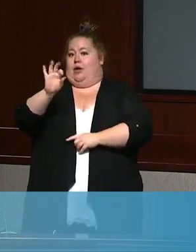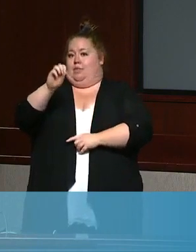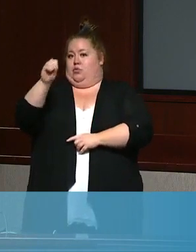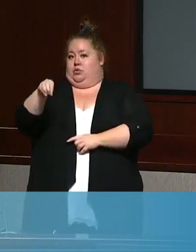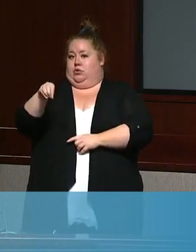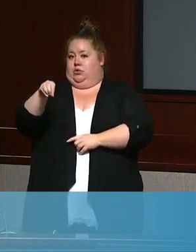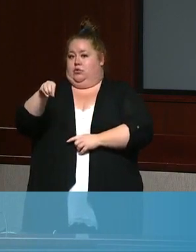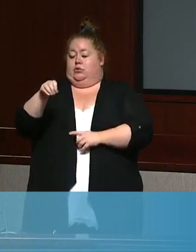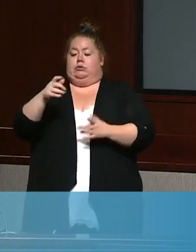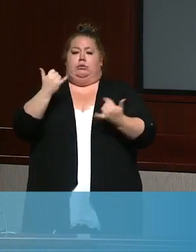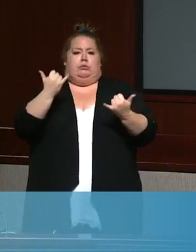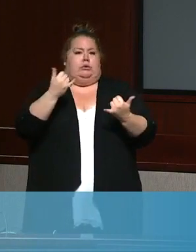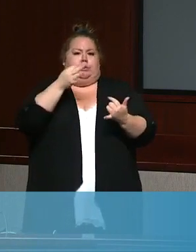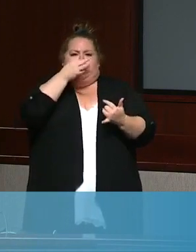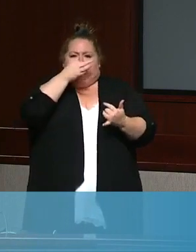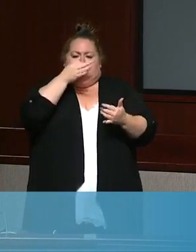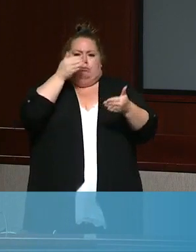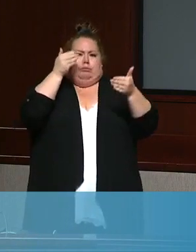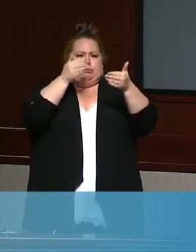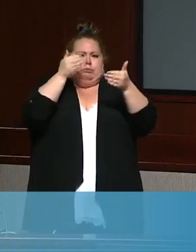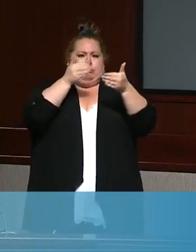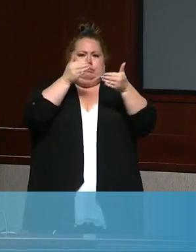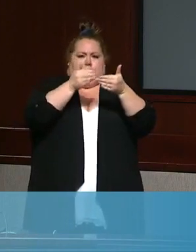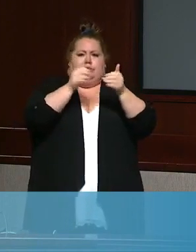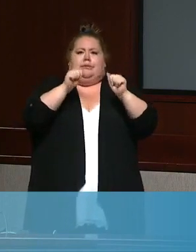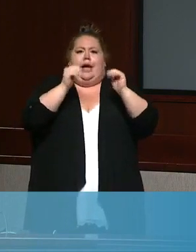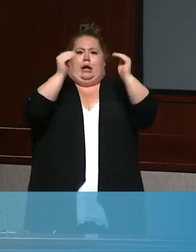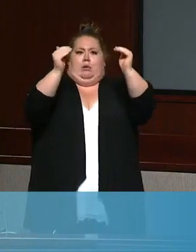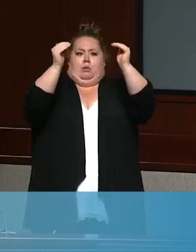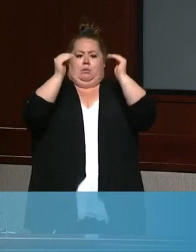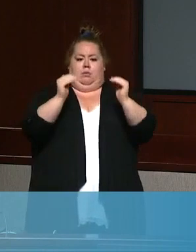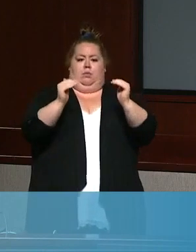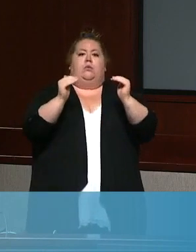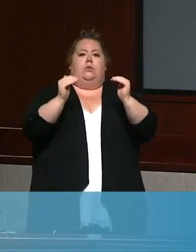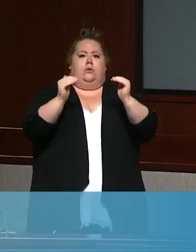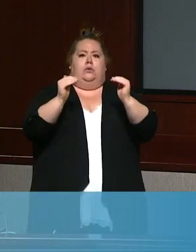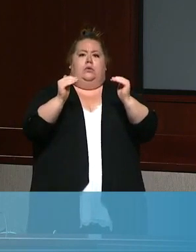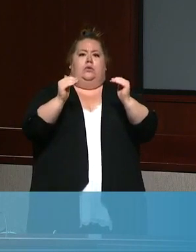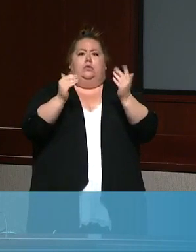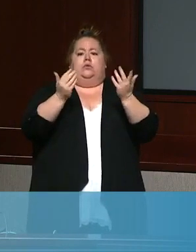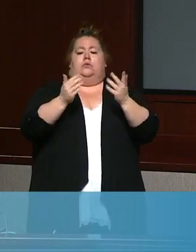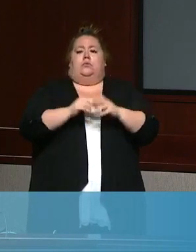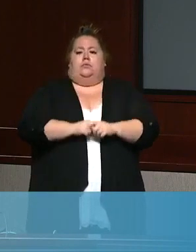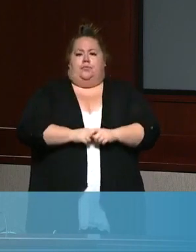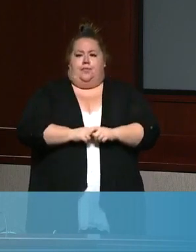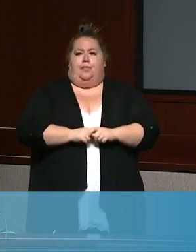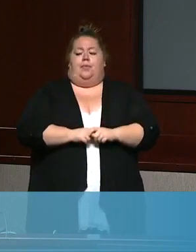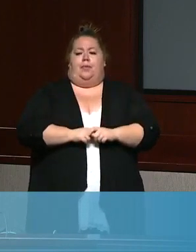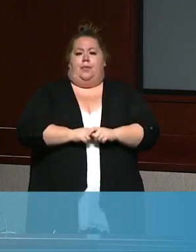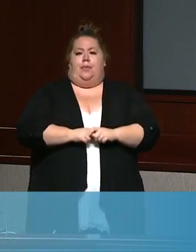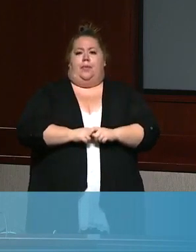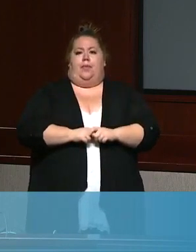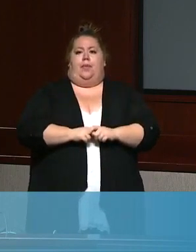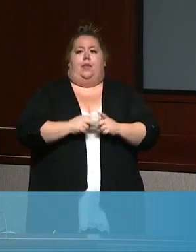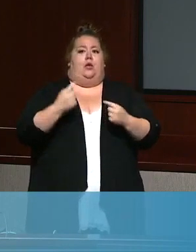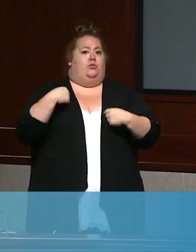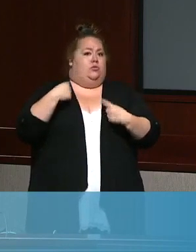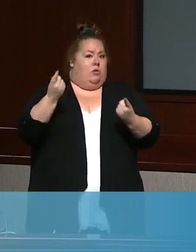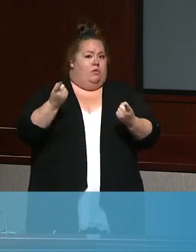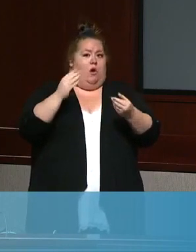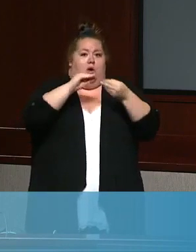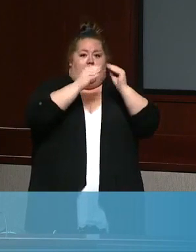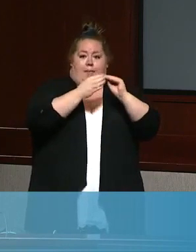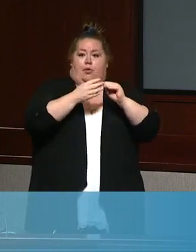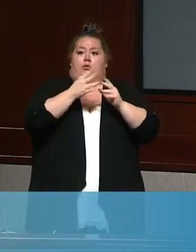to that limit and close to moving into the next tier. Those numbers have trended down over the